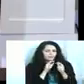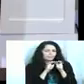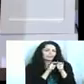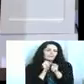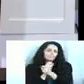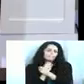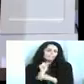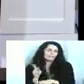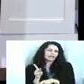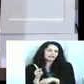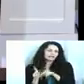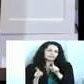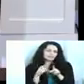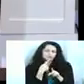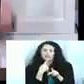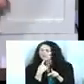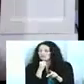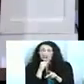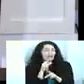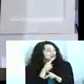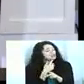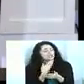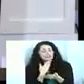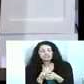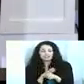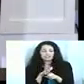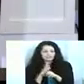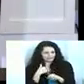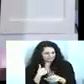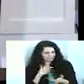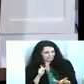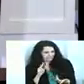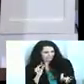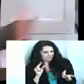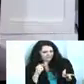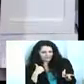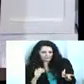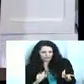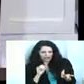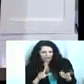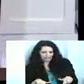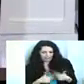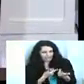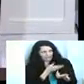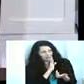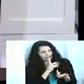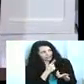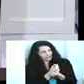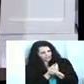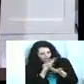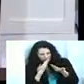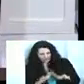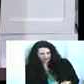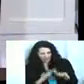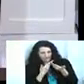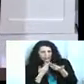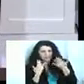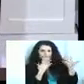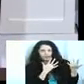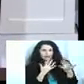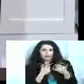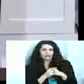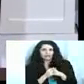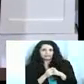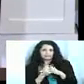told you you weren't good enough and say, "I am a child of the living God who loves me just the way that I am." You have to run into